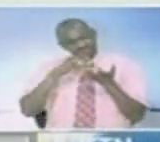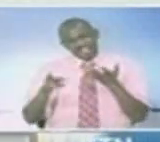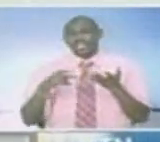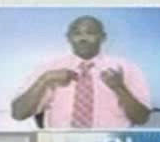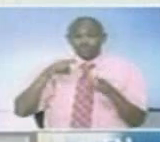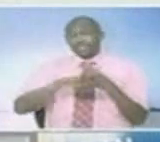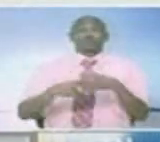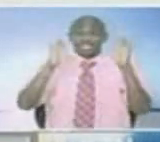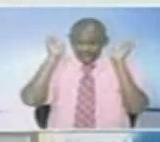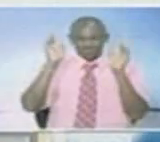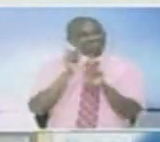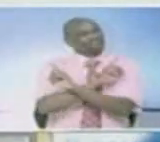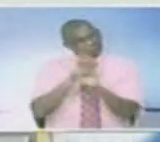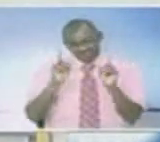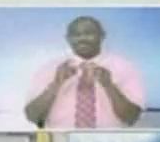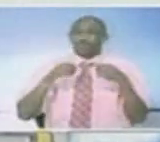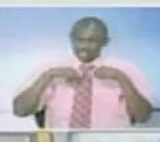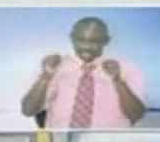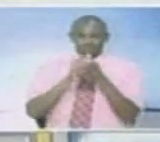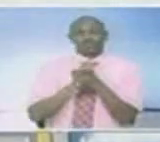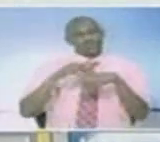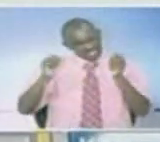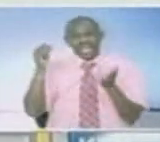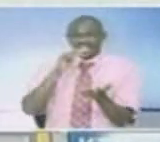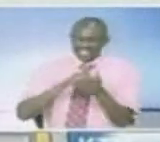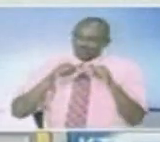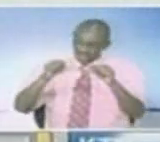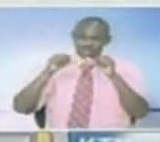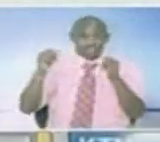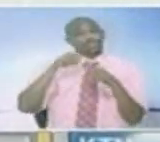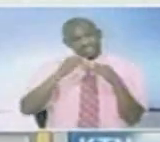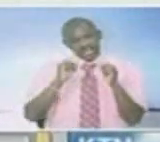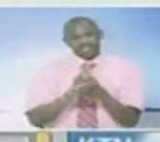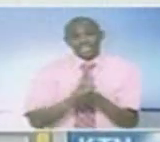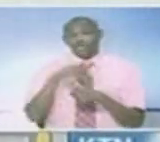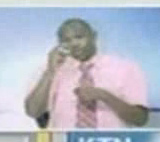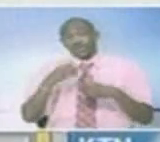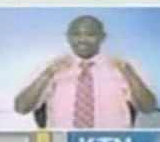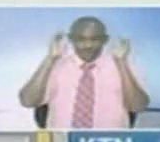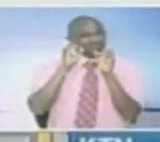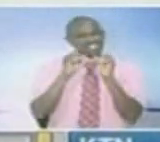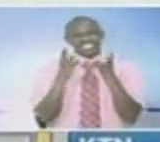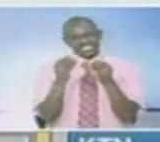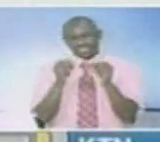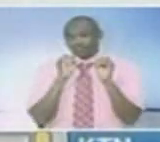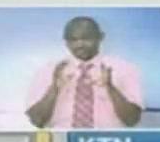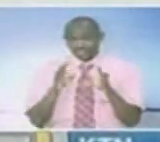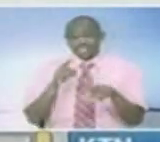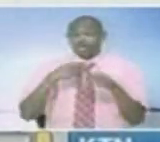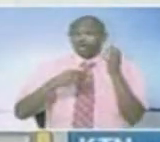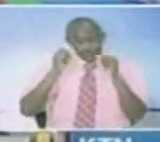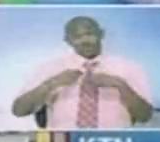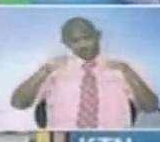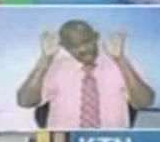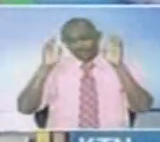ku give up, unaanza kufa moyo. Just try it. Keep on trying it. Don't just give up easily, because quitters never